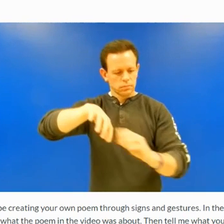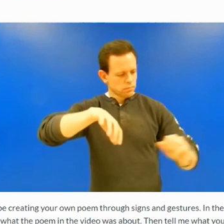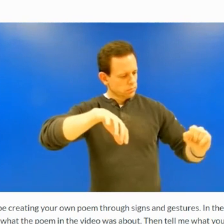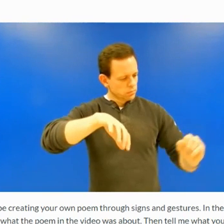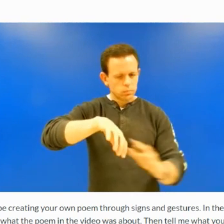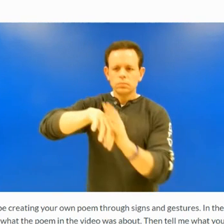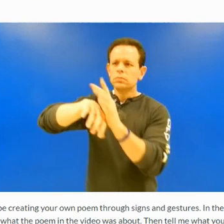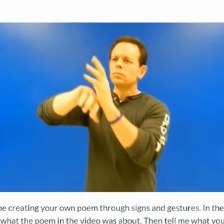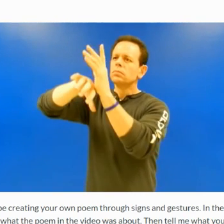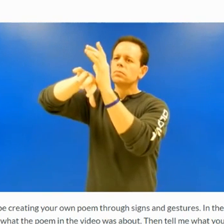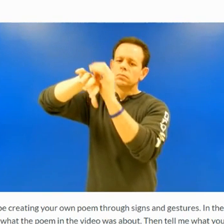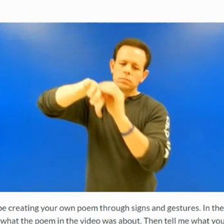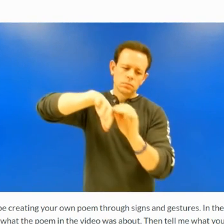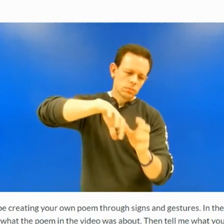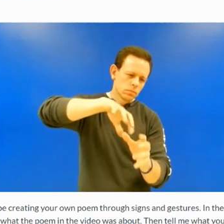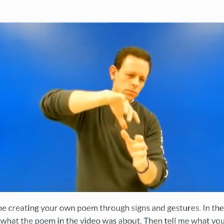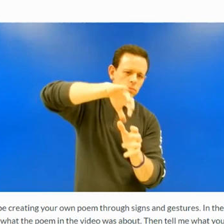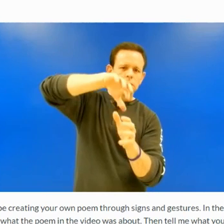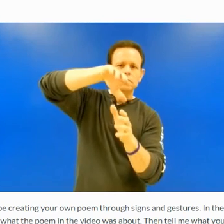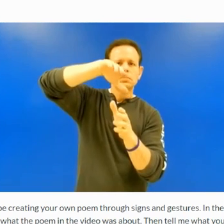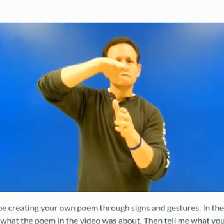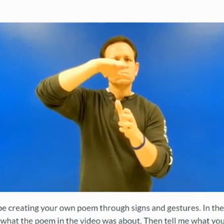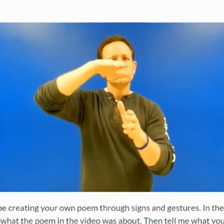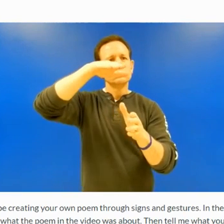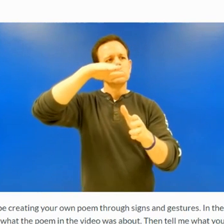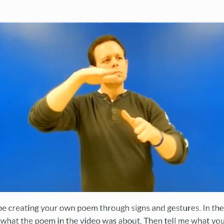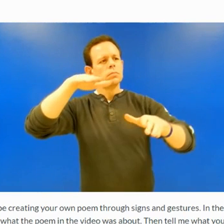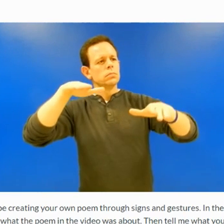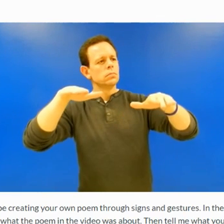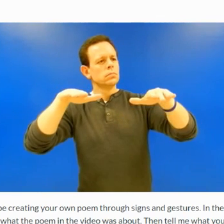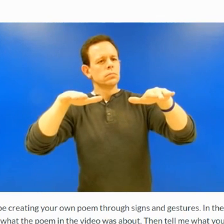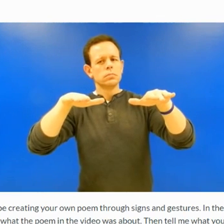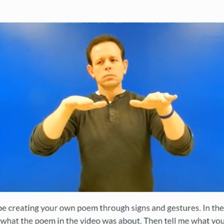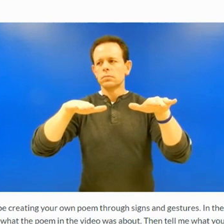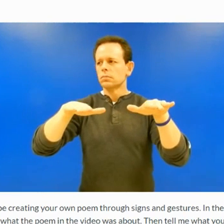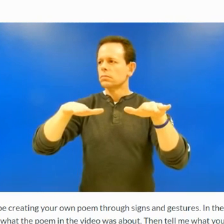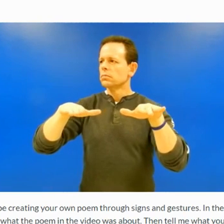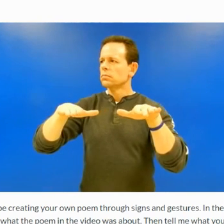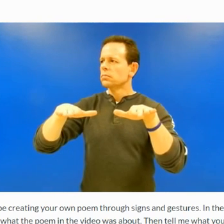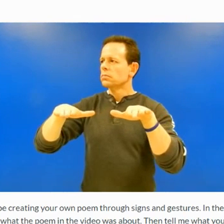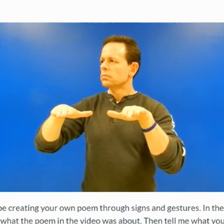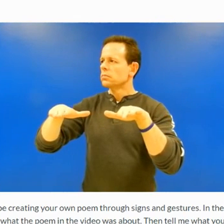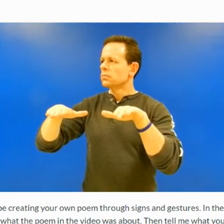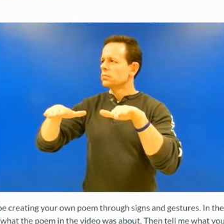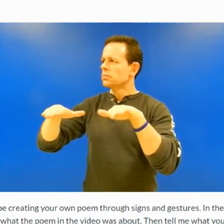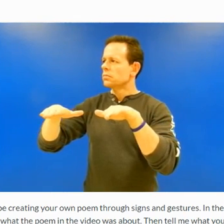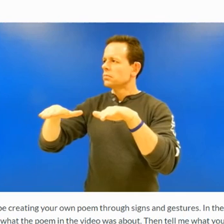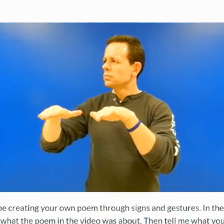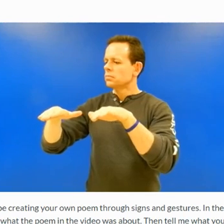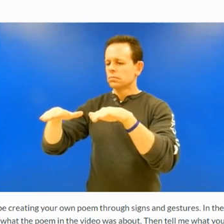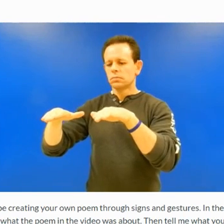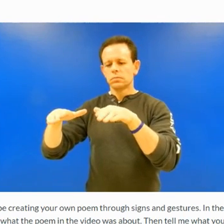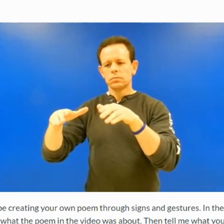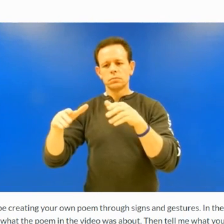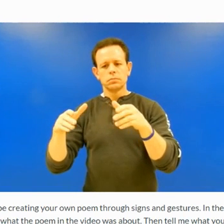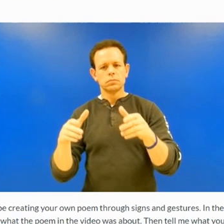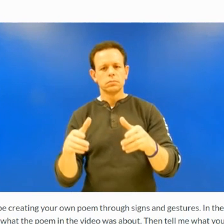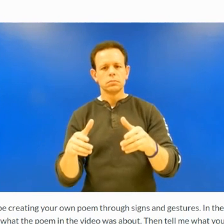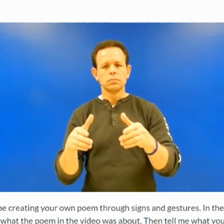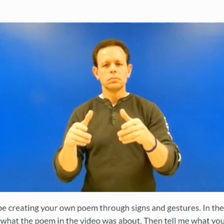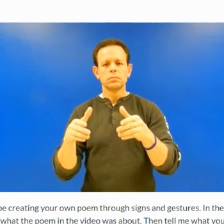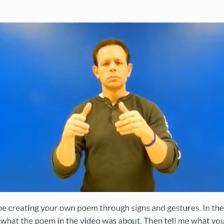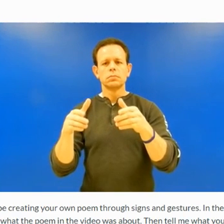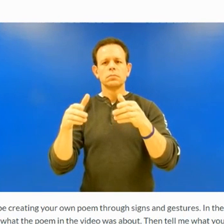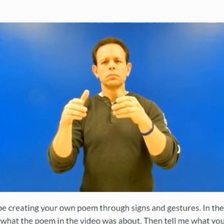Okay, so his similar hand shapes are acting in that what we talked about, that alliteration, which